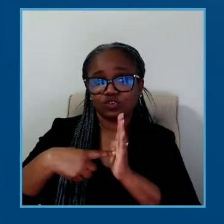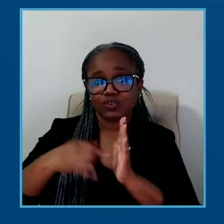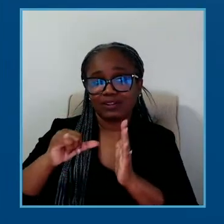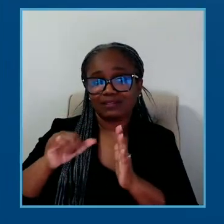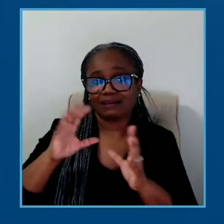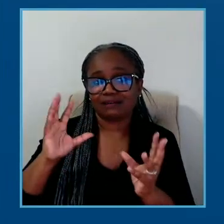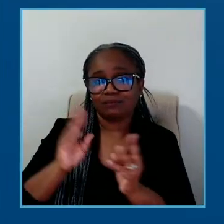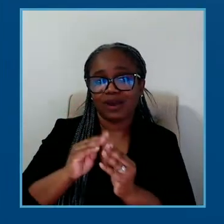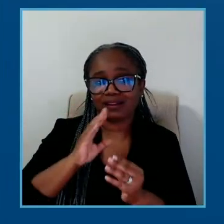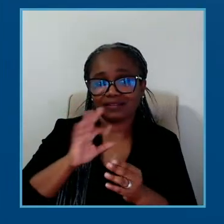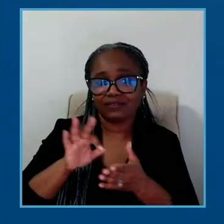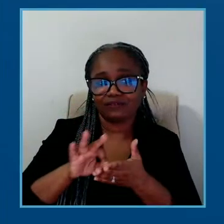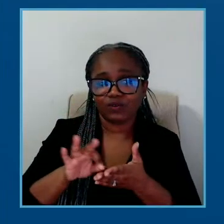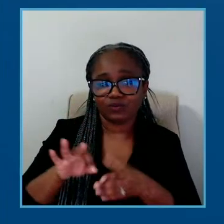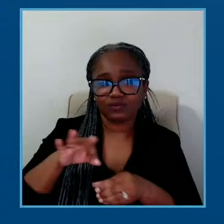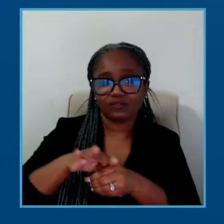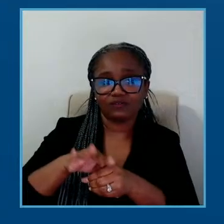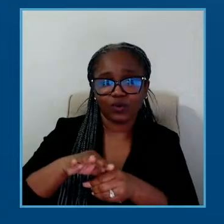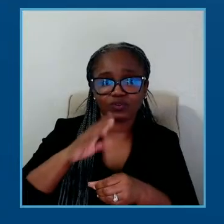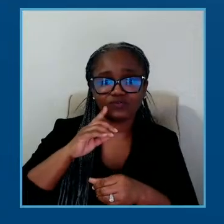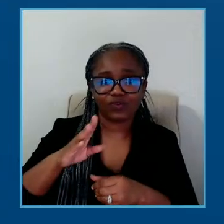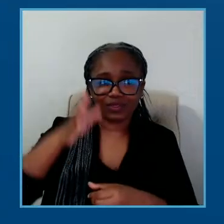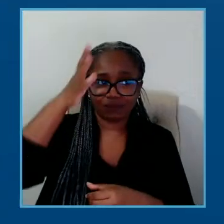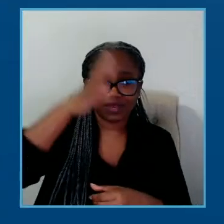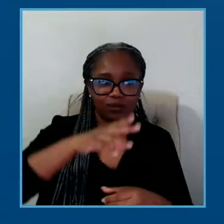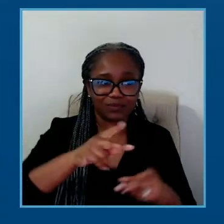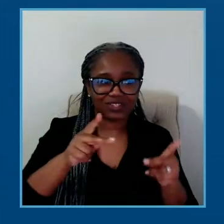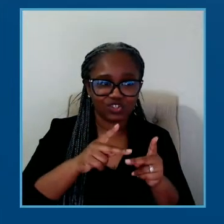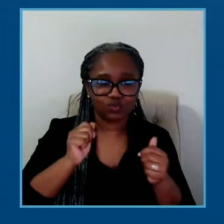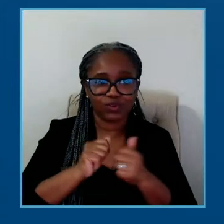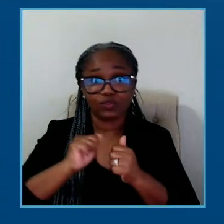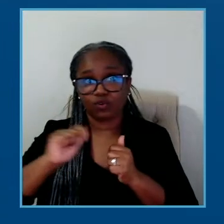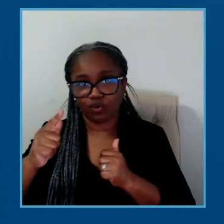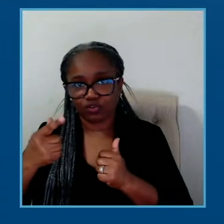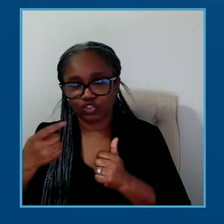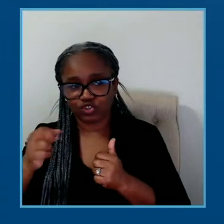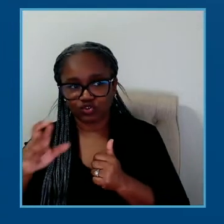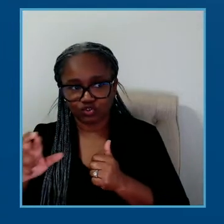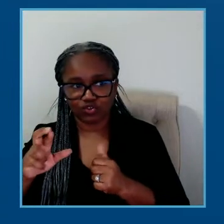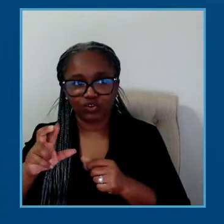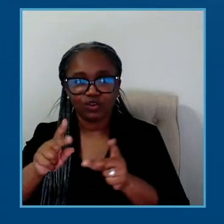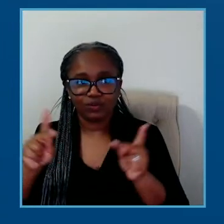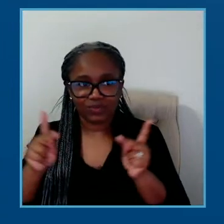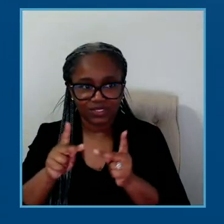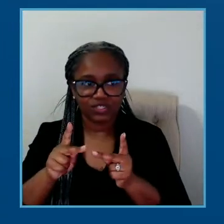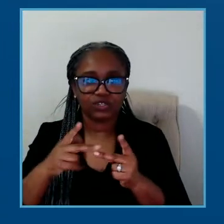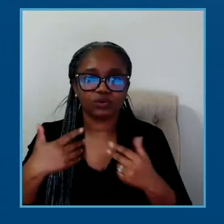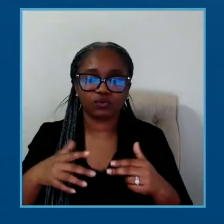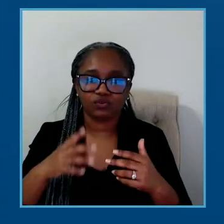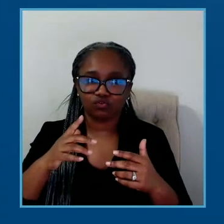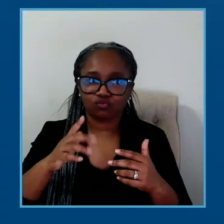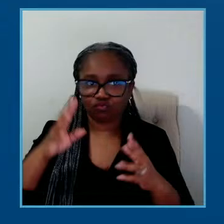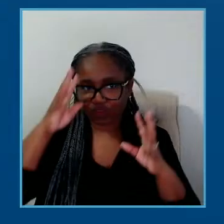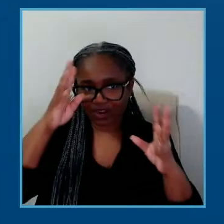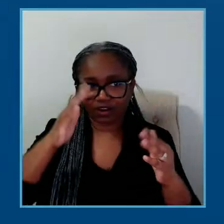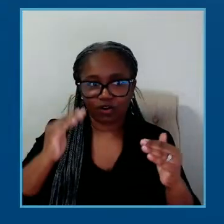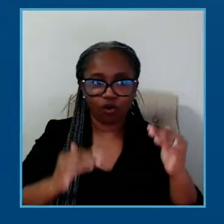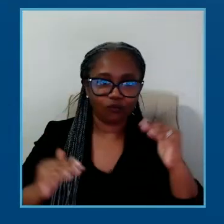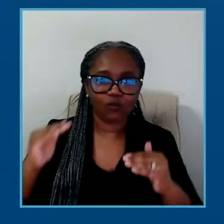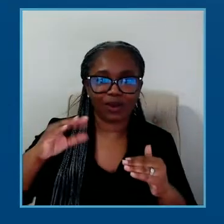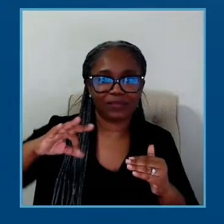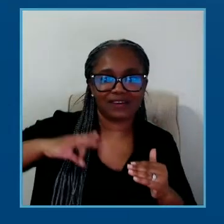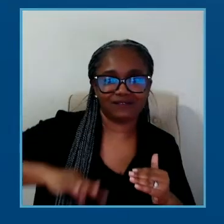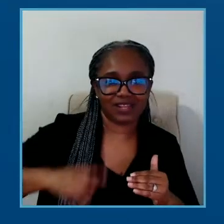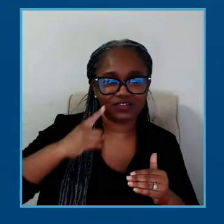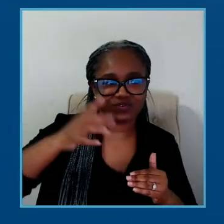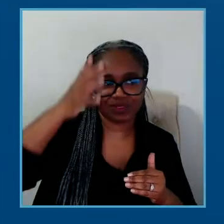the Democratic Party shall establish standards and rules of procedure to afford all members of the Democratic Party full, timely, and equal opportunities to participate